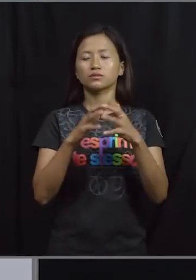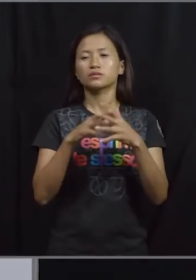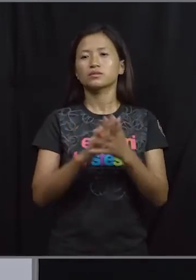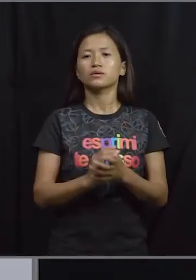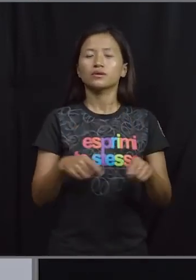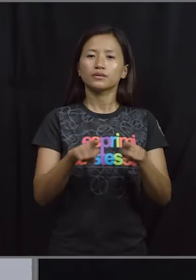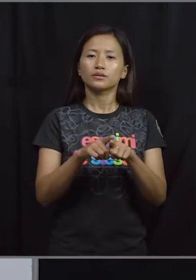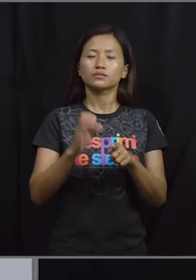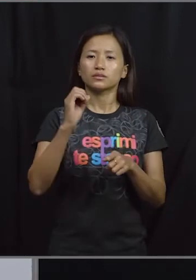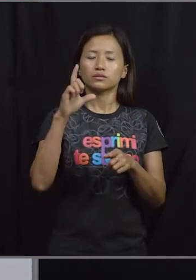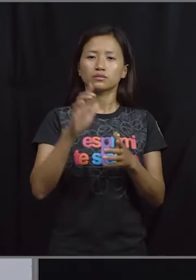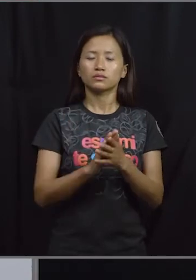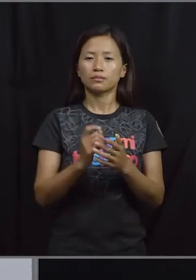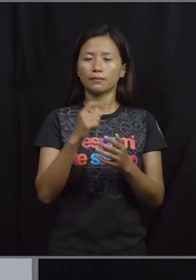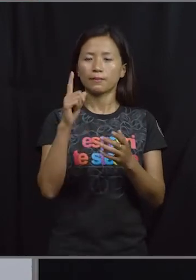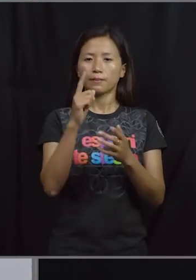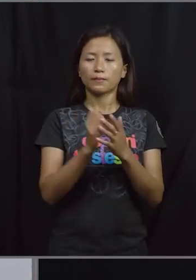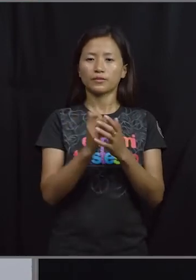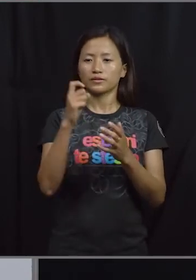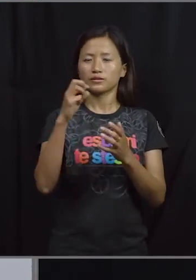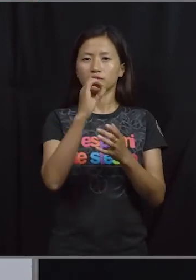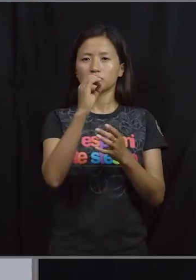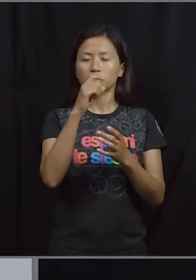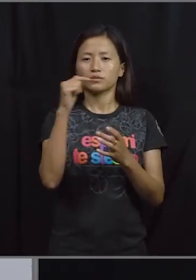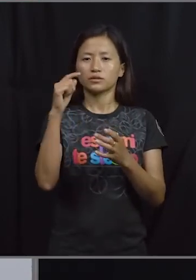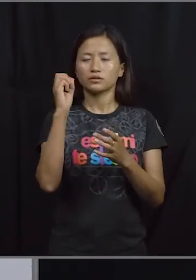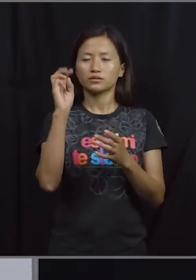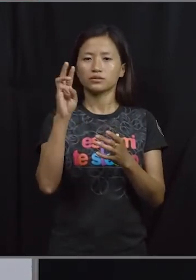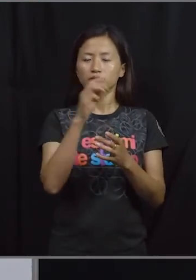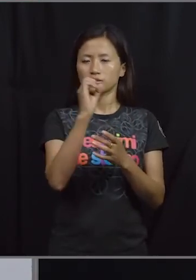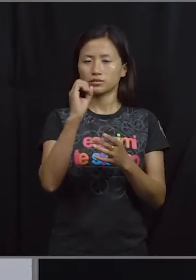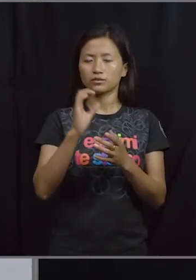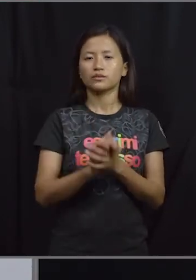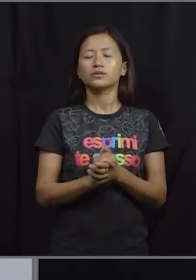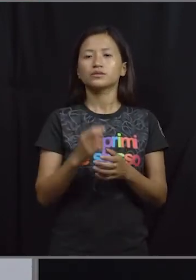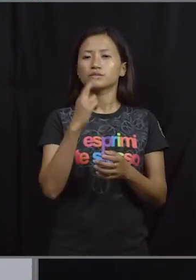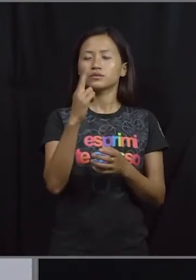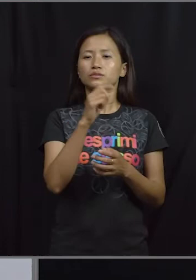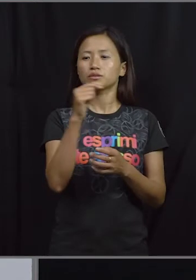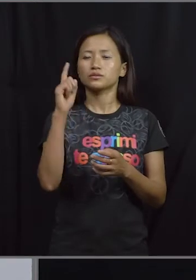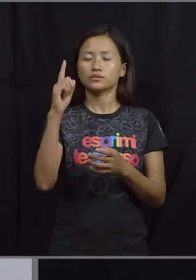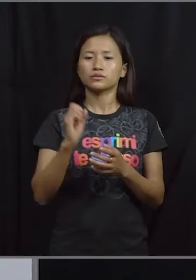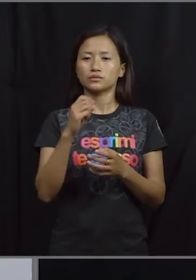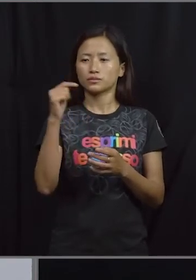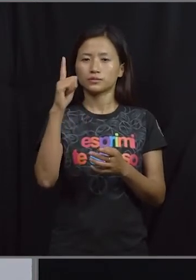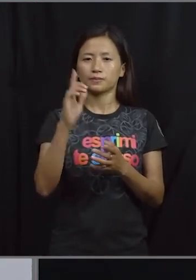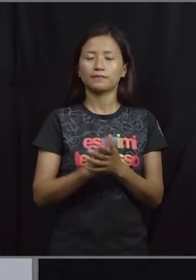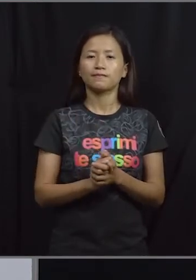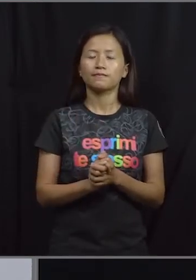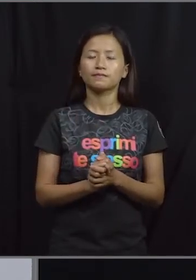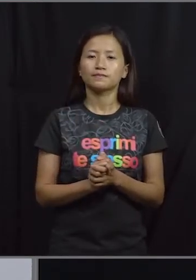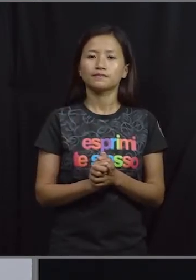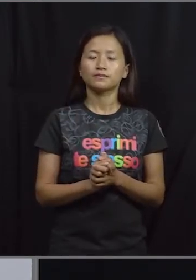get? -1 7 2 0 -3 0 2 1 -1. Is that